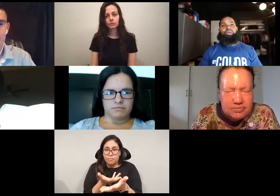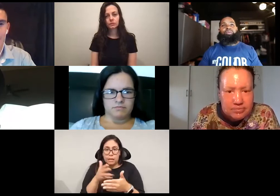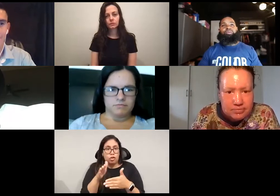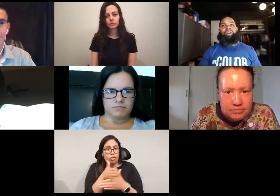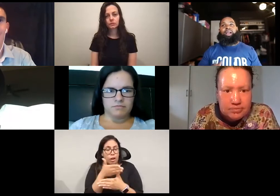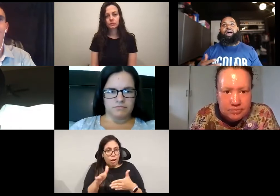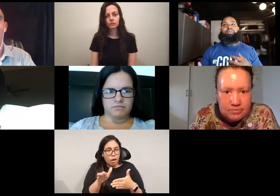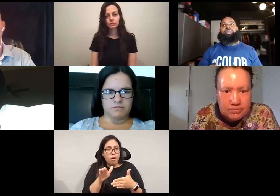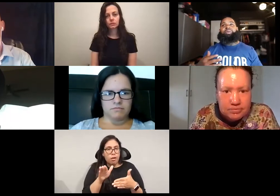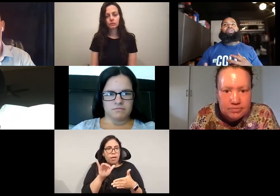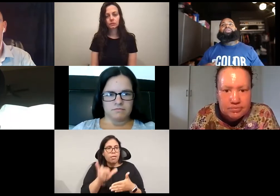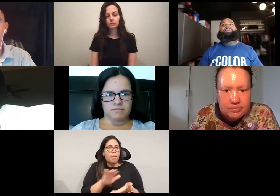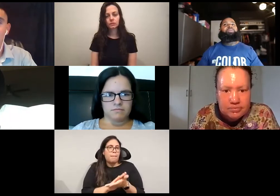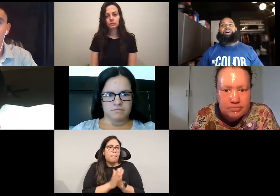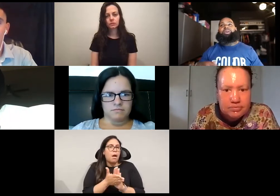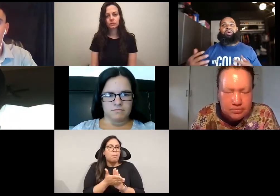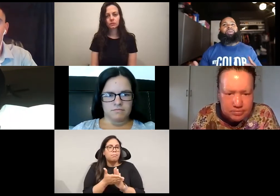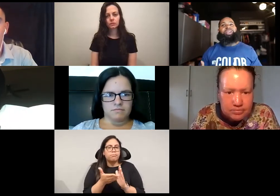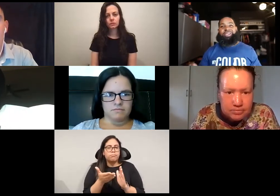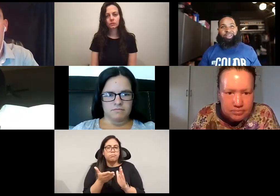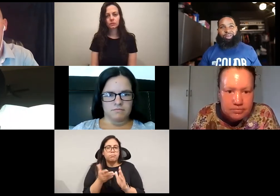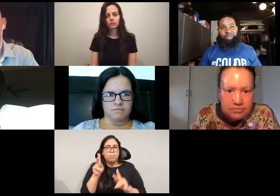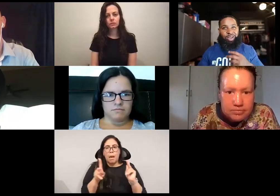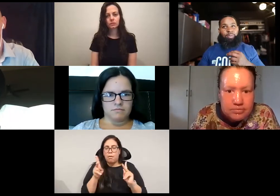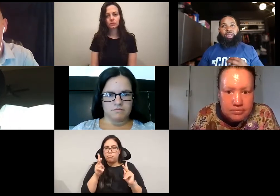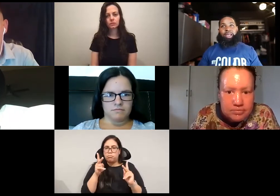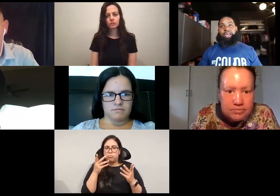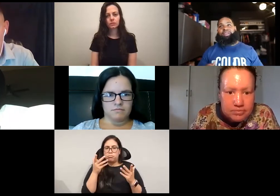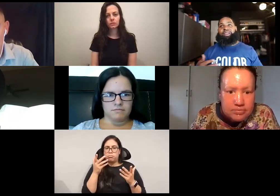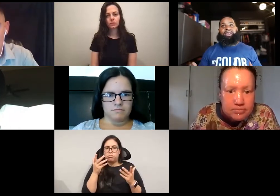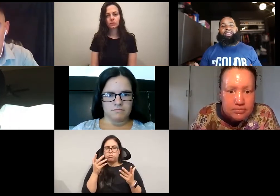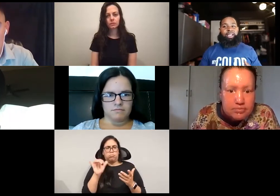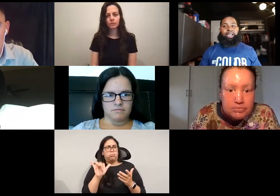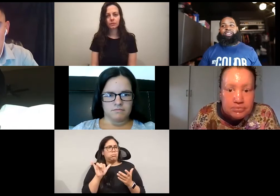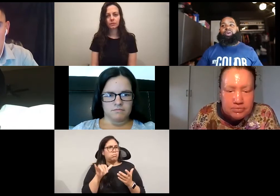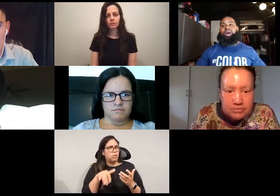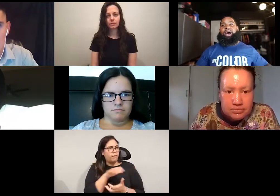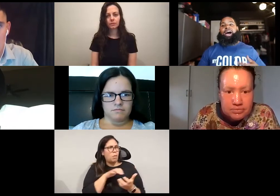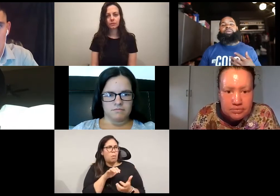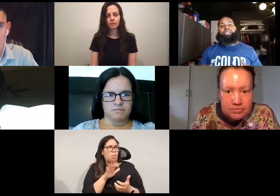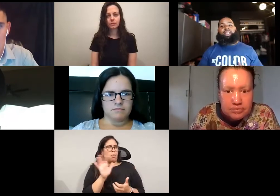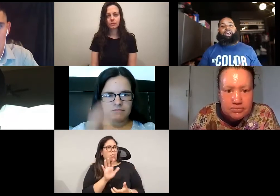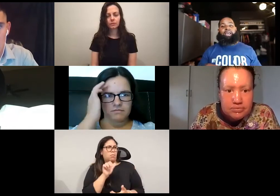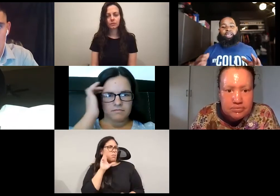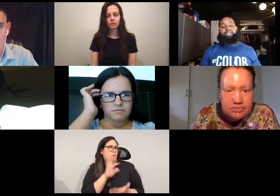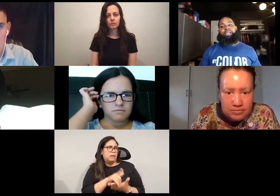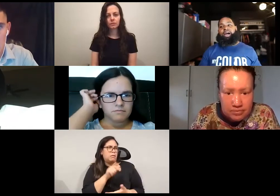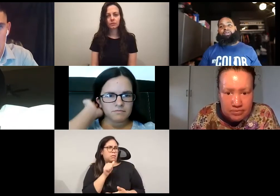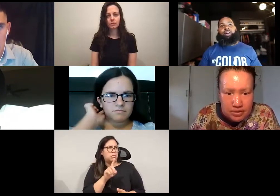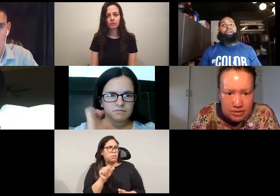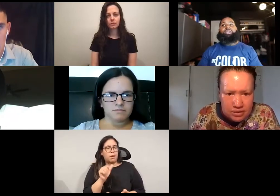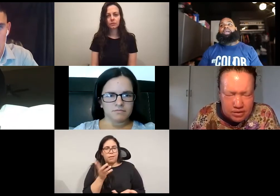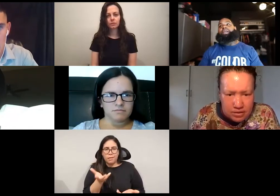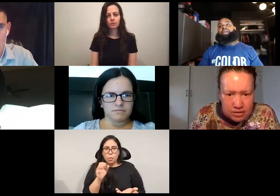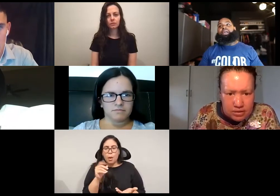you know, a lot of people are confused about or don't want to, you know, believe and things like that. So I would say that it takes a lot